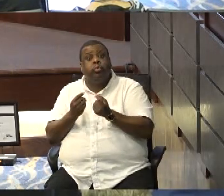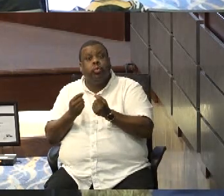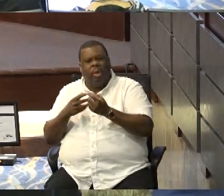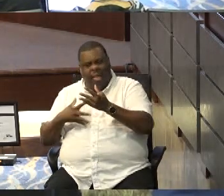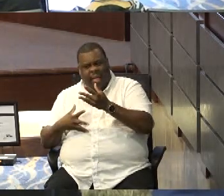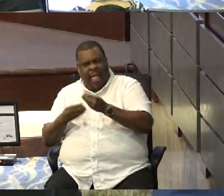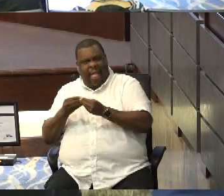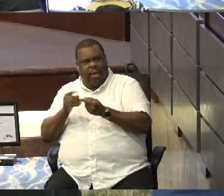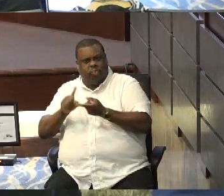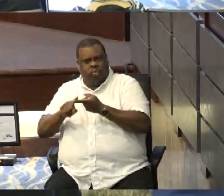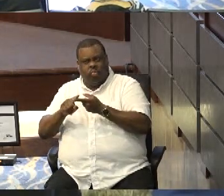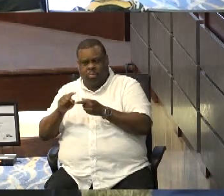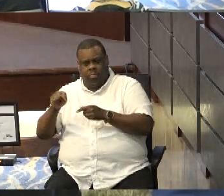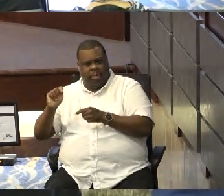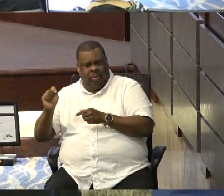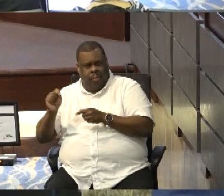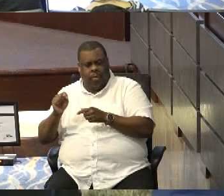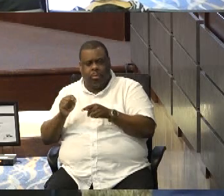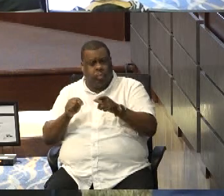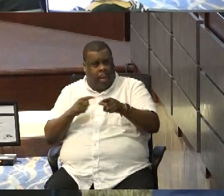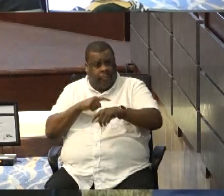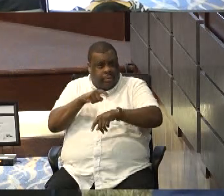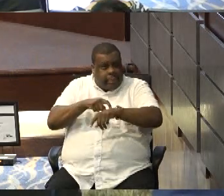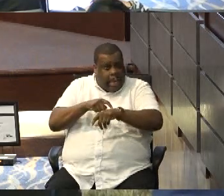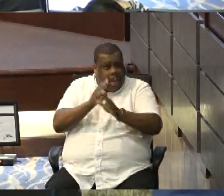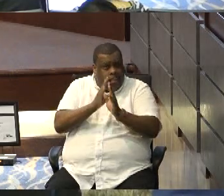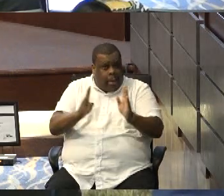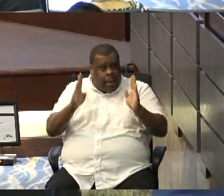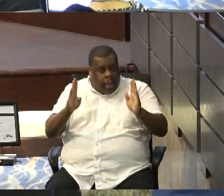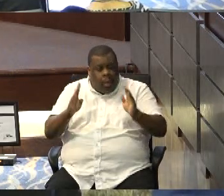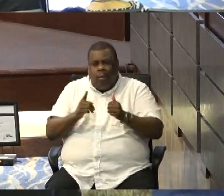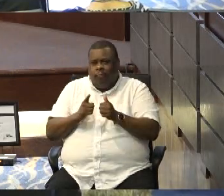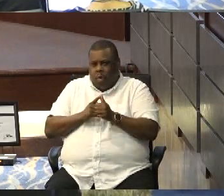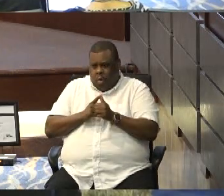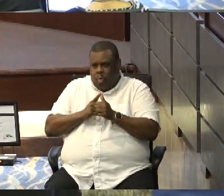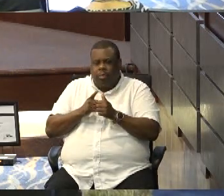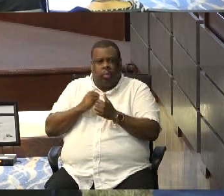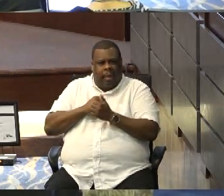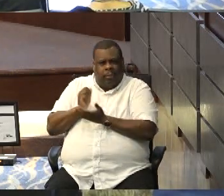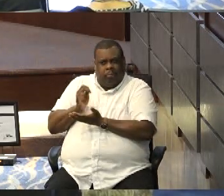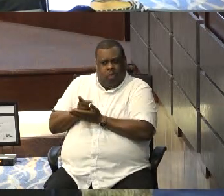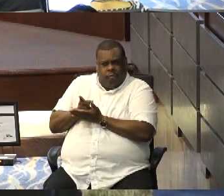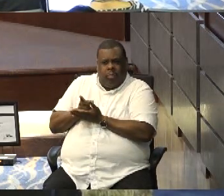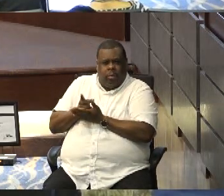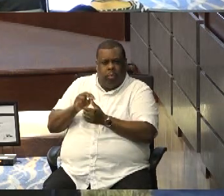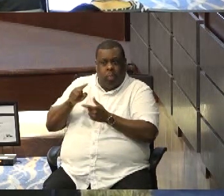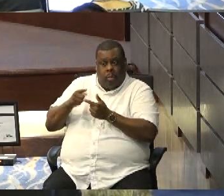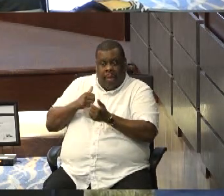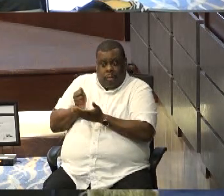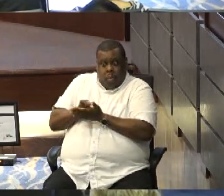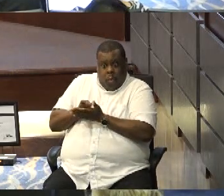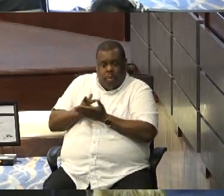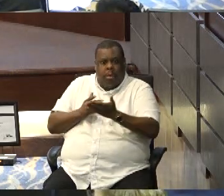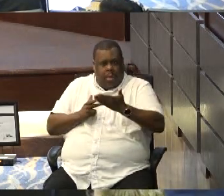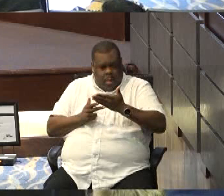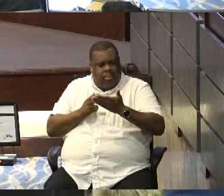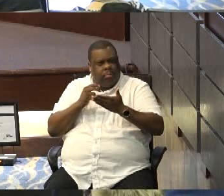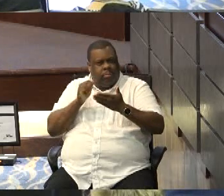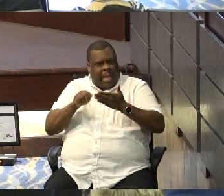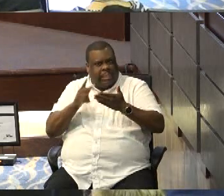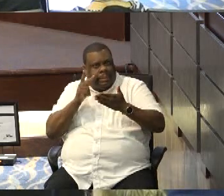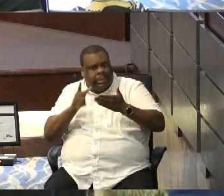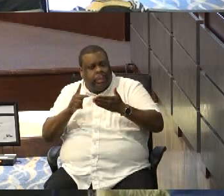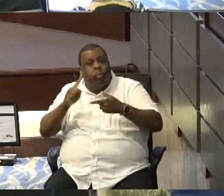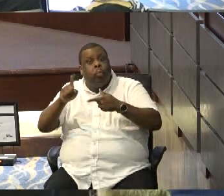for this? once we get approval from at least 32 entities, we would break ground next August after we do ARB hearings. And